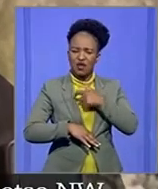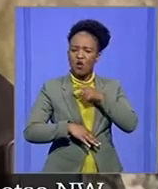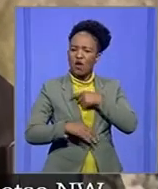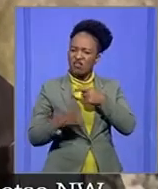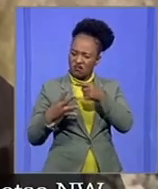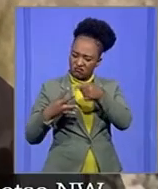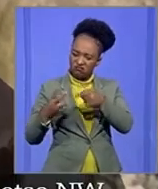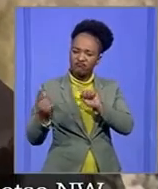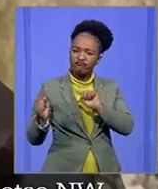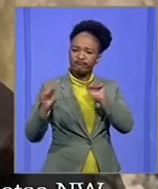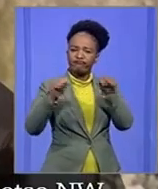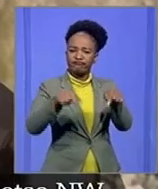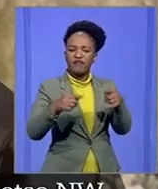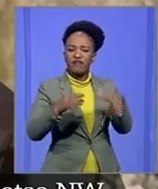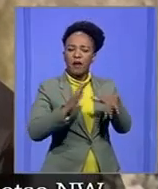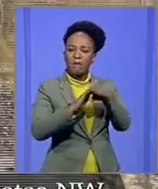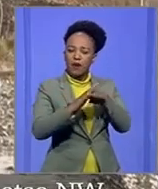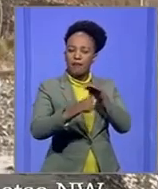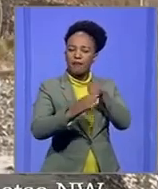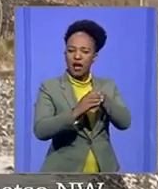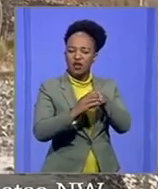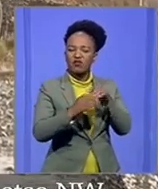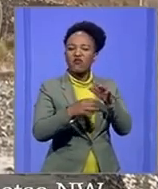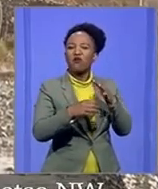ya lenaane la Valumkoti.